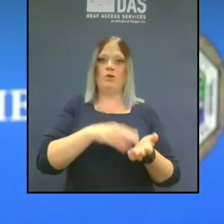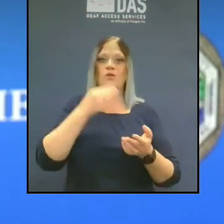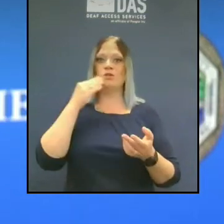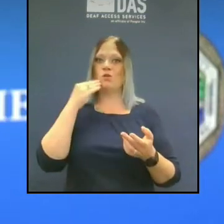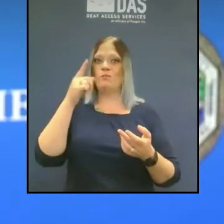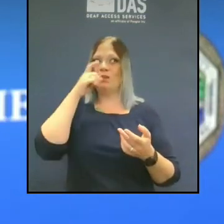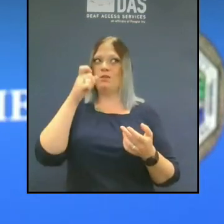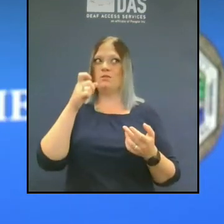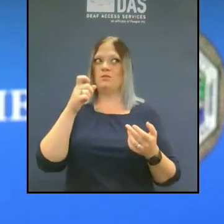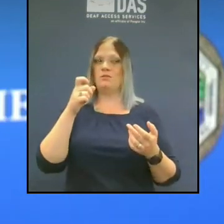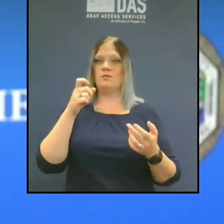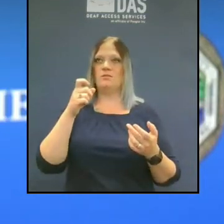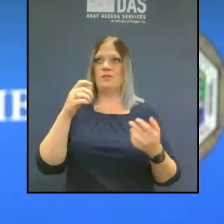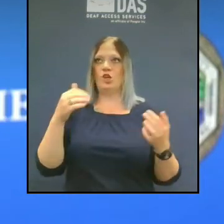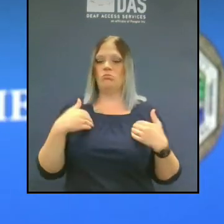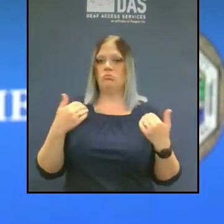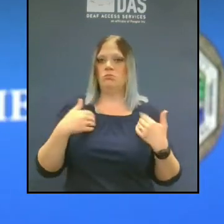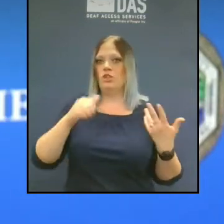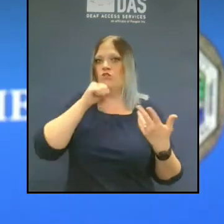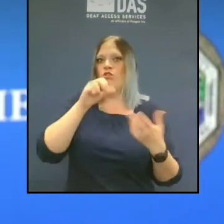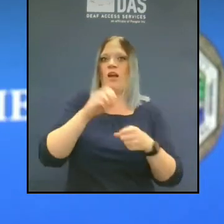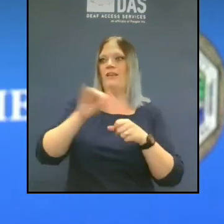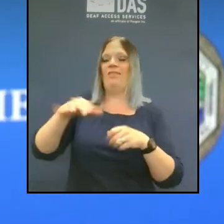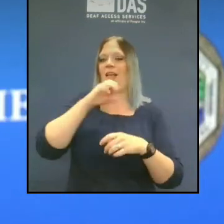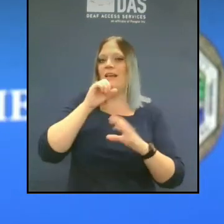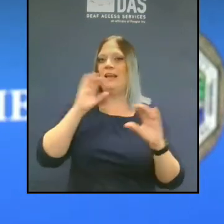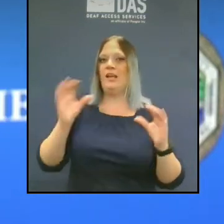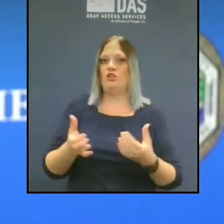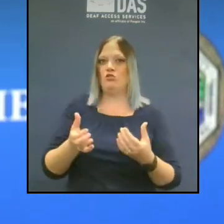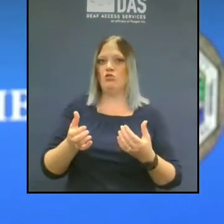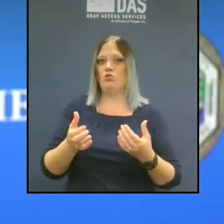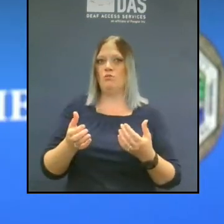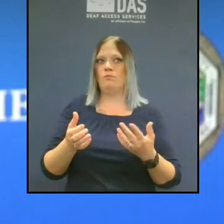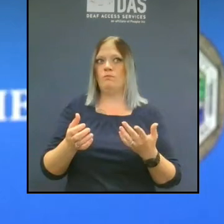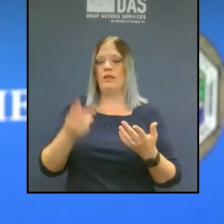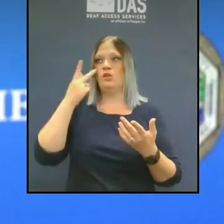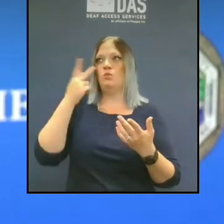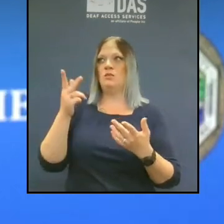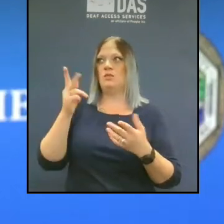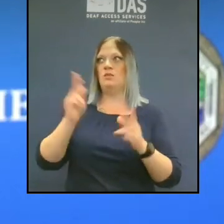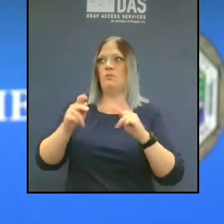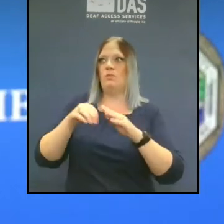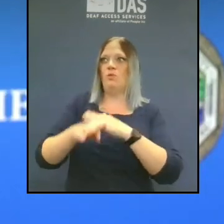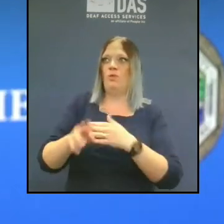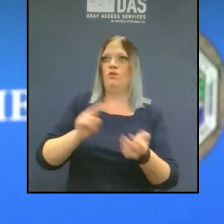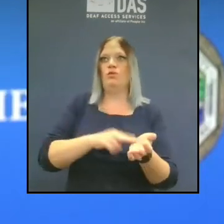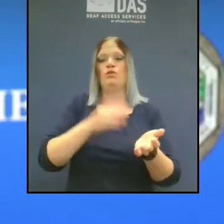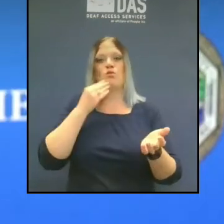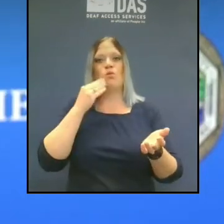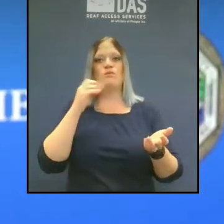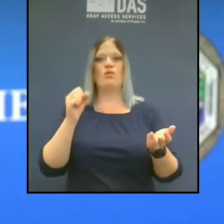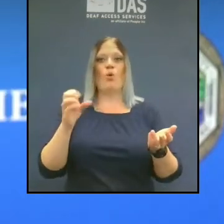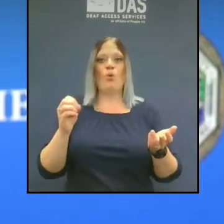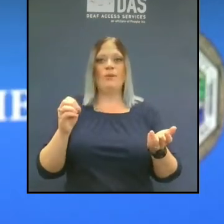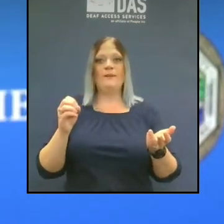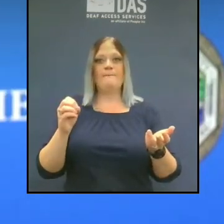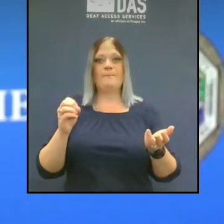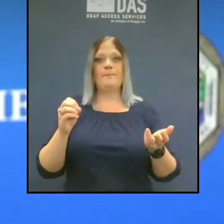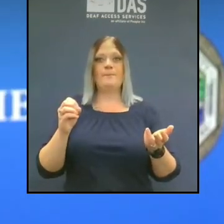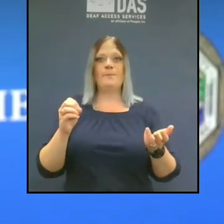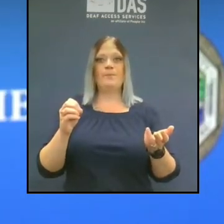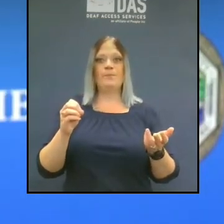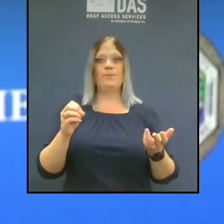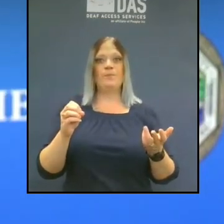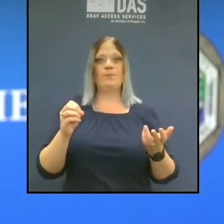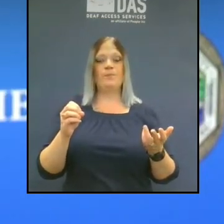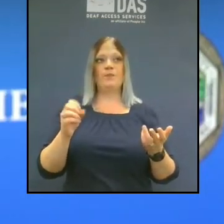because they're not in the age group that we see people being residents of nursing homes. So it's